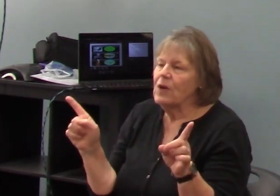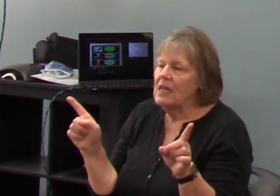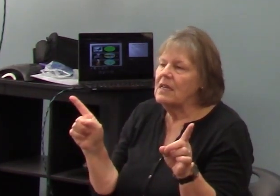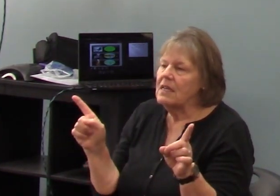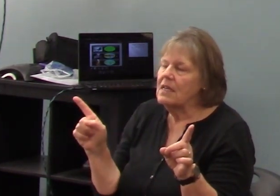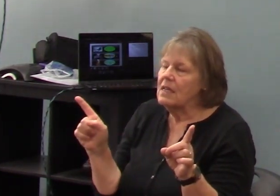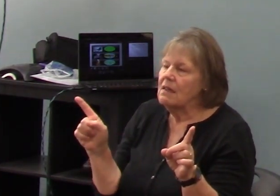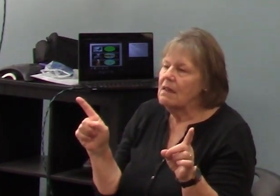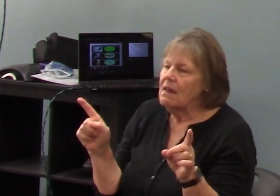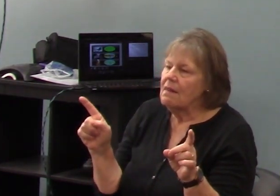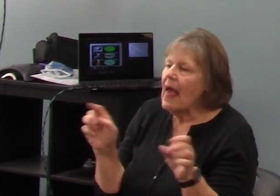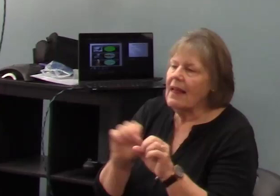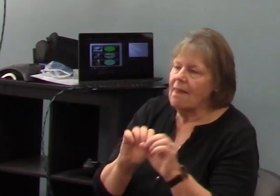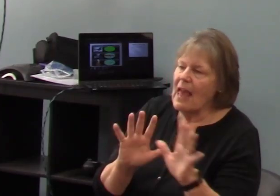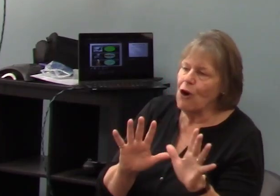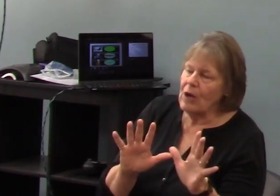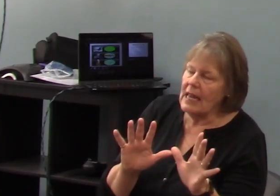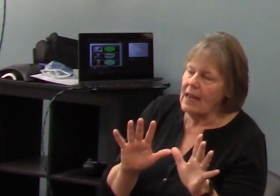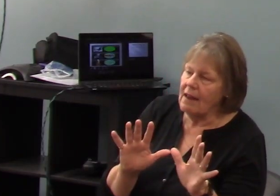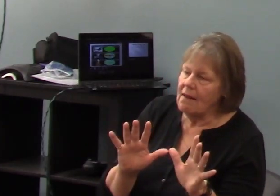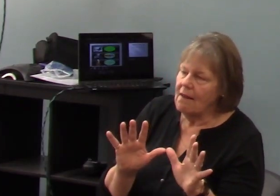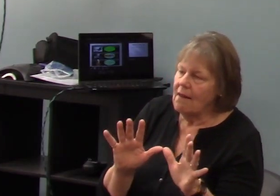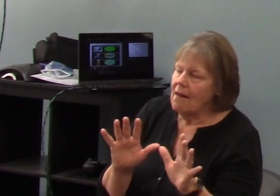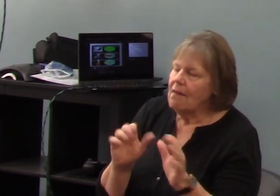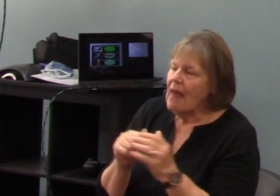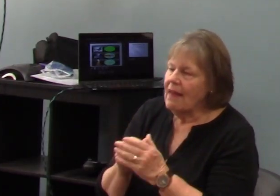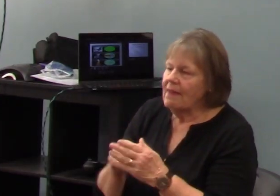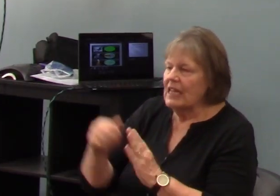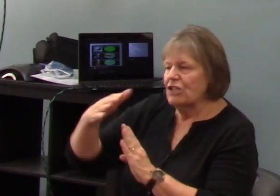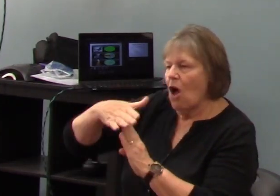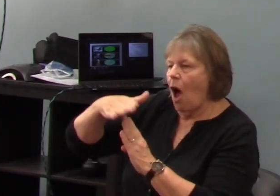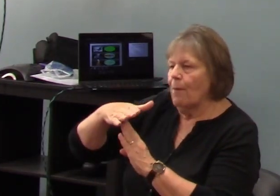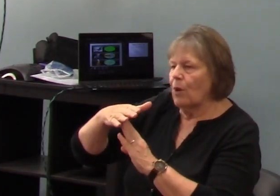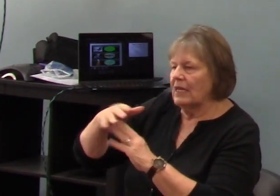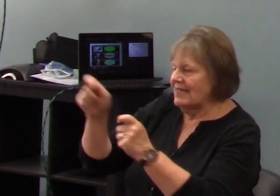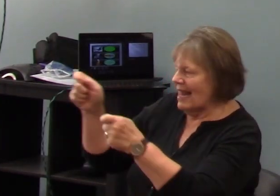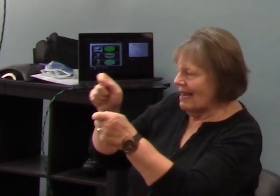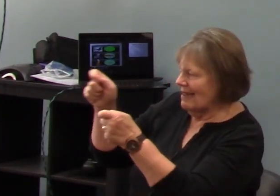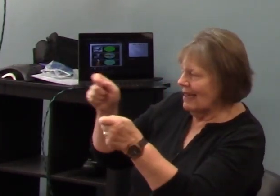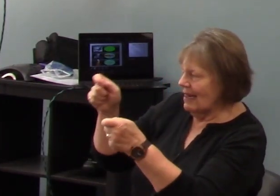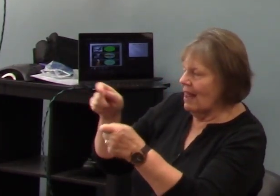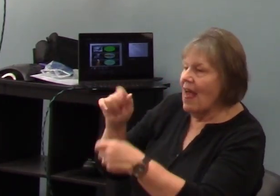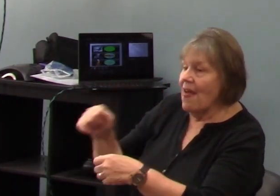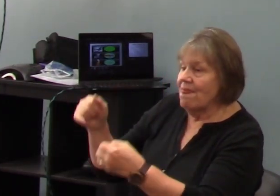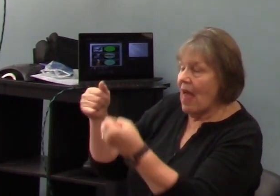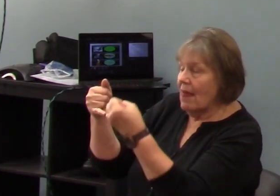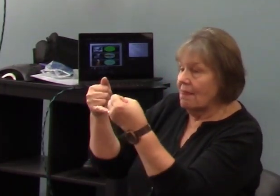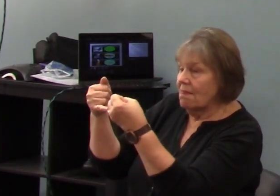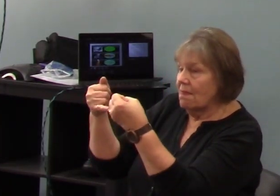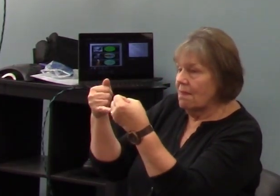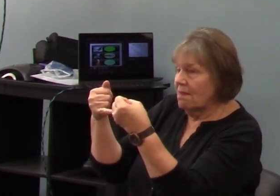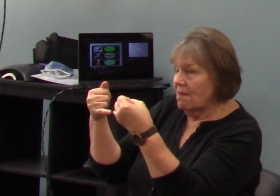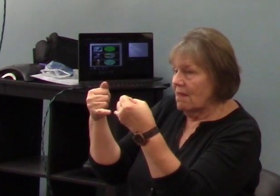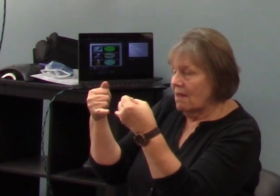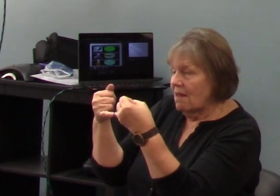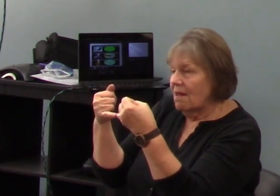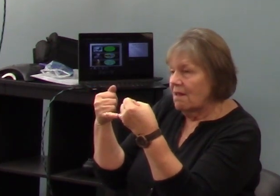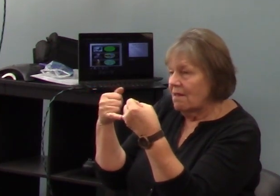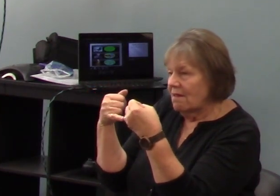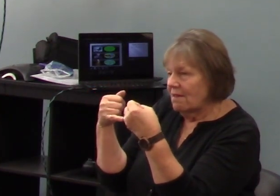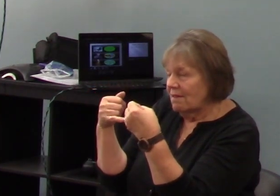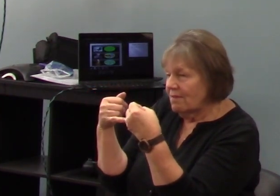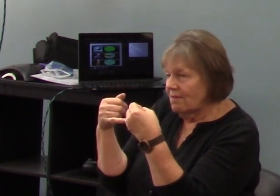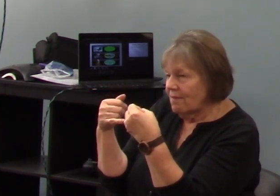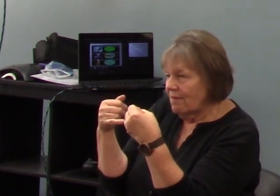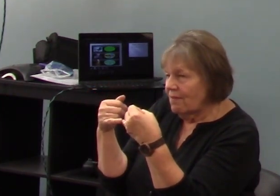See the Penzias-Wilson antenna, and that's what they were able to detect. Just that line in the middle is the Milky Way galaxy, emitting lots of extra stuff,